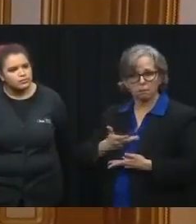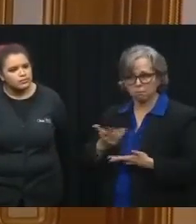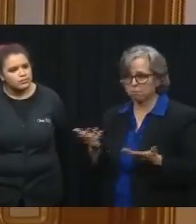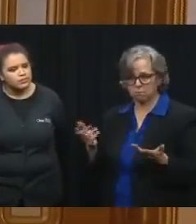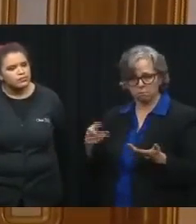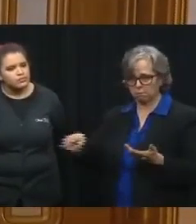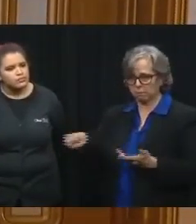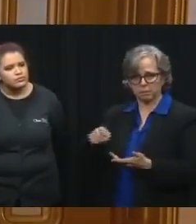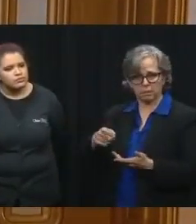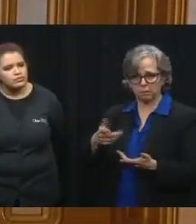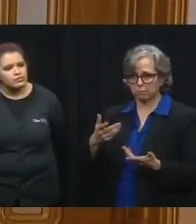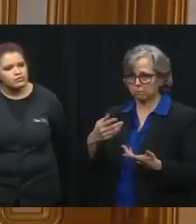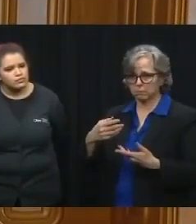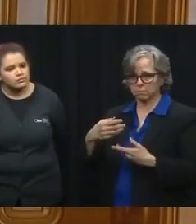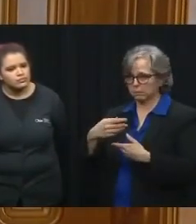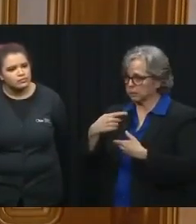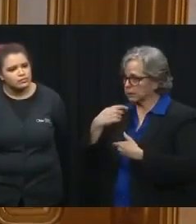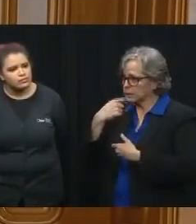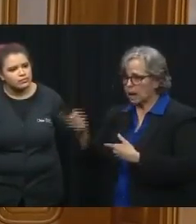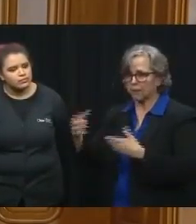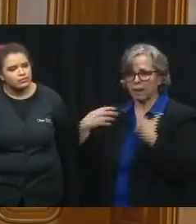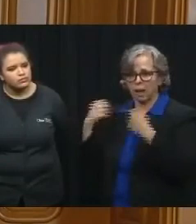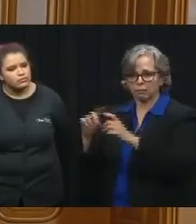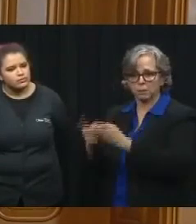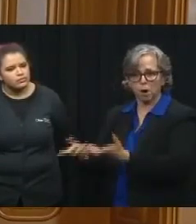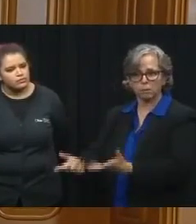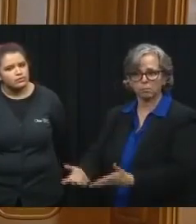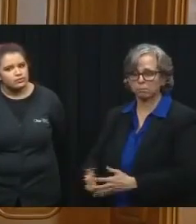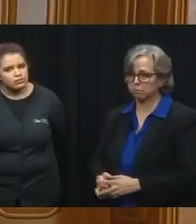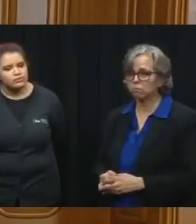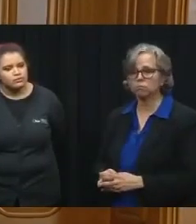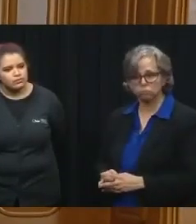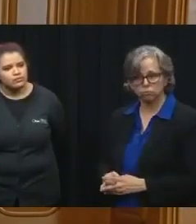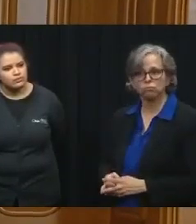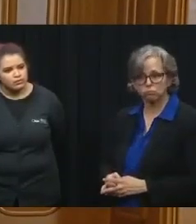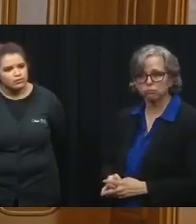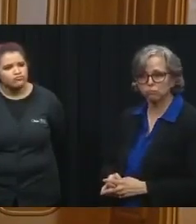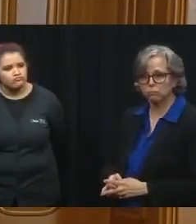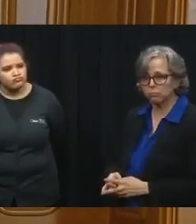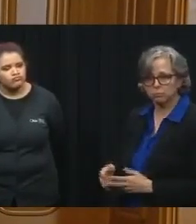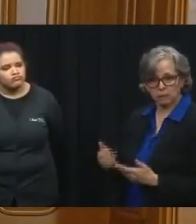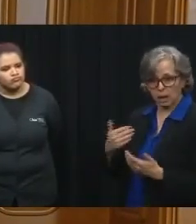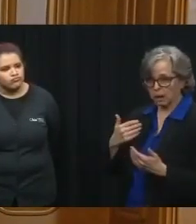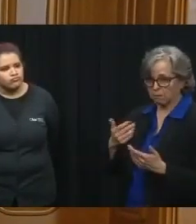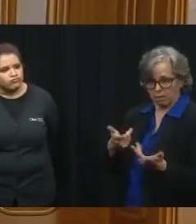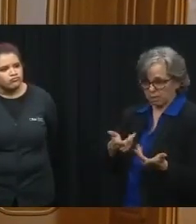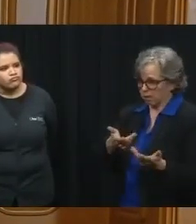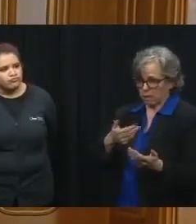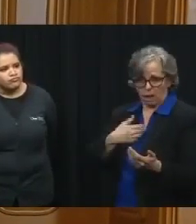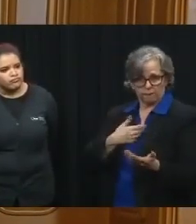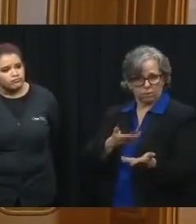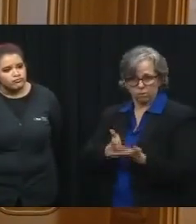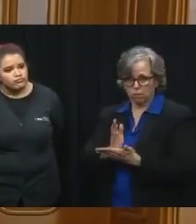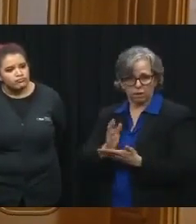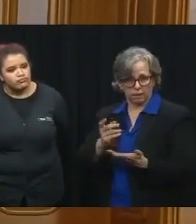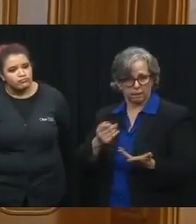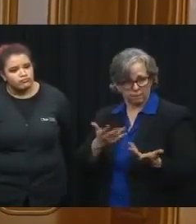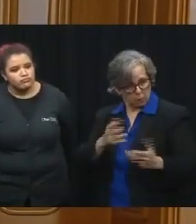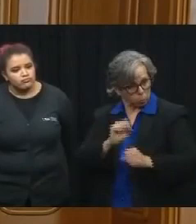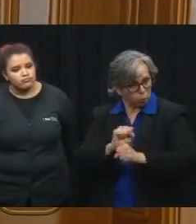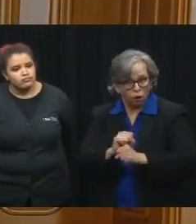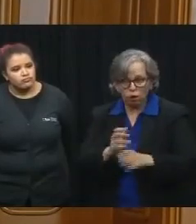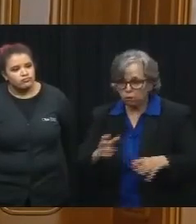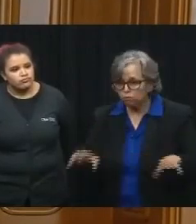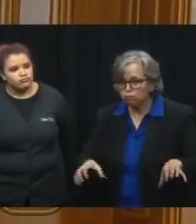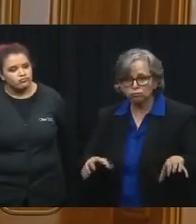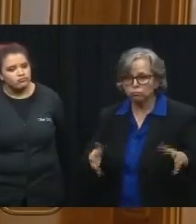health department. They also have every right, if they're working and they don't think